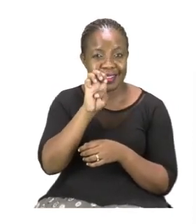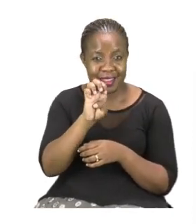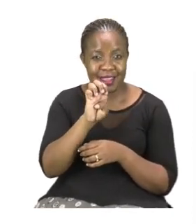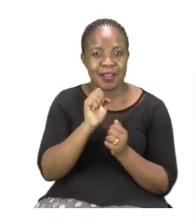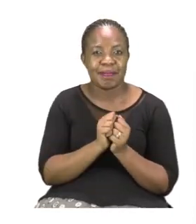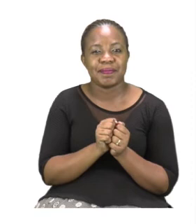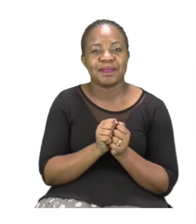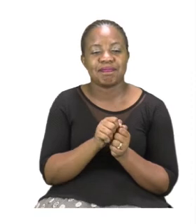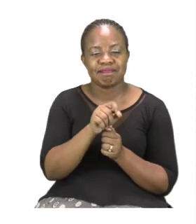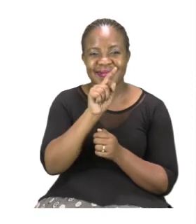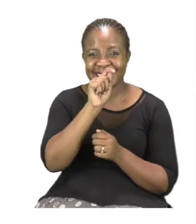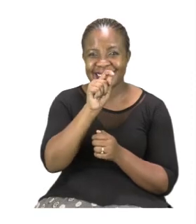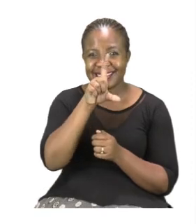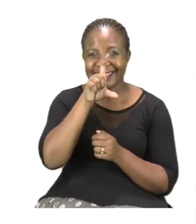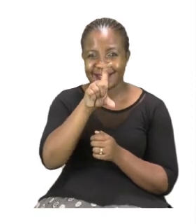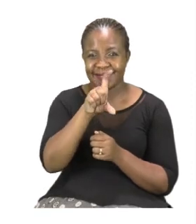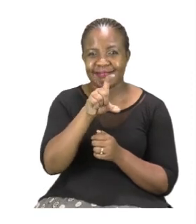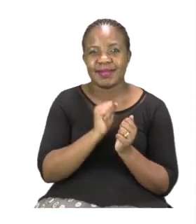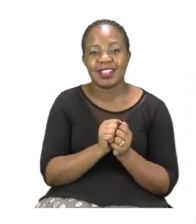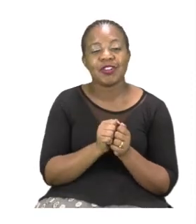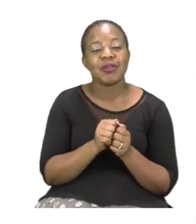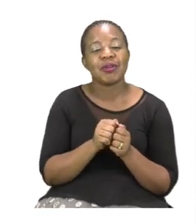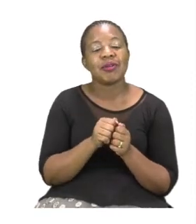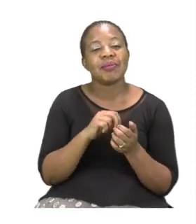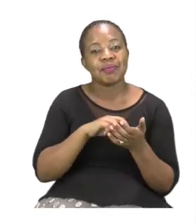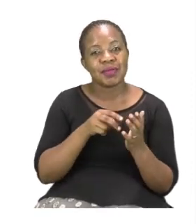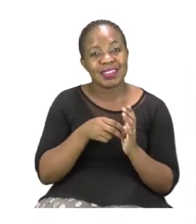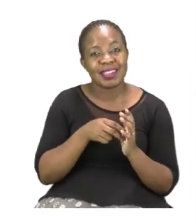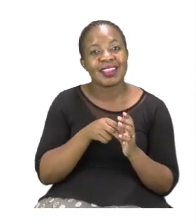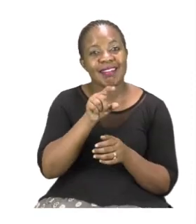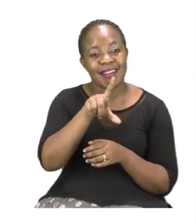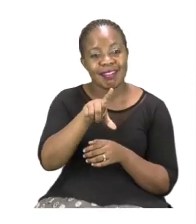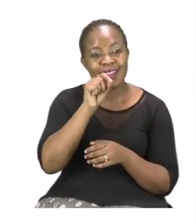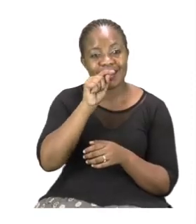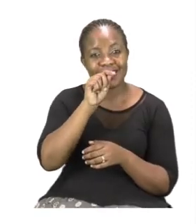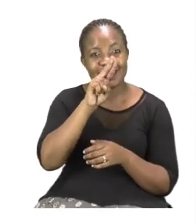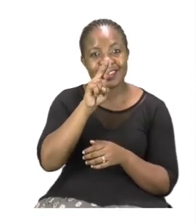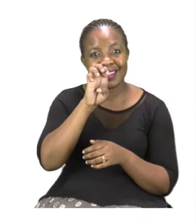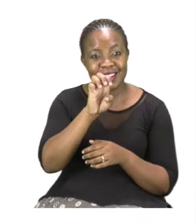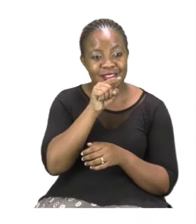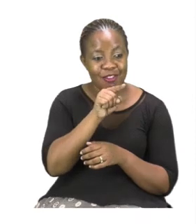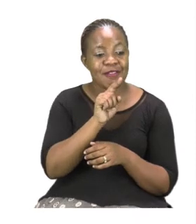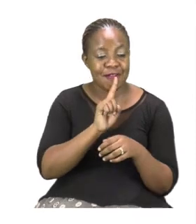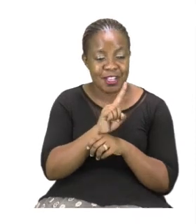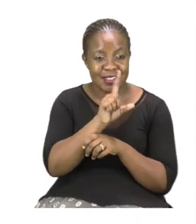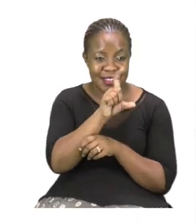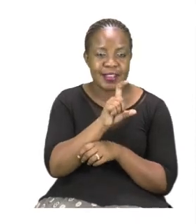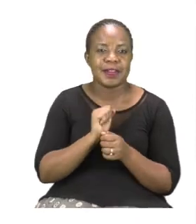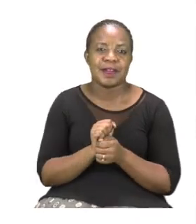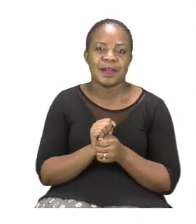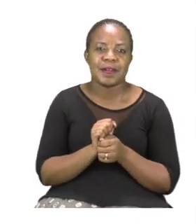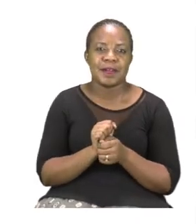word the at the beginning of our sentence. Now, normally the word or the